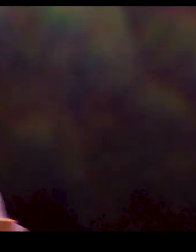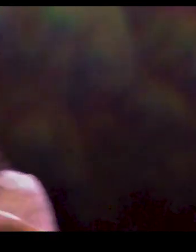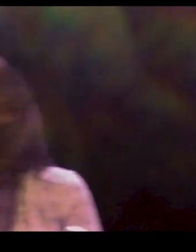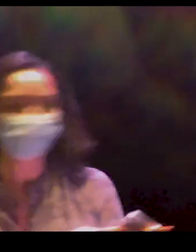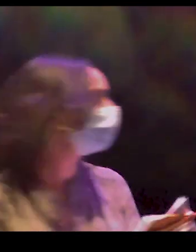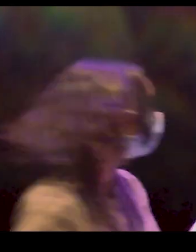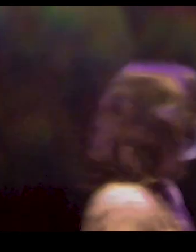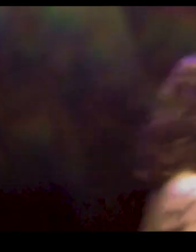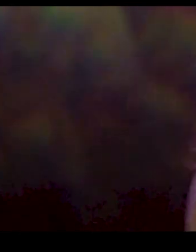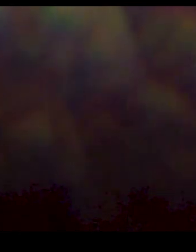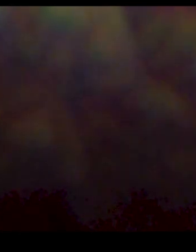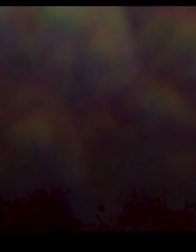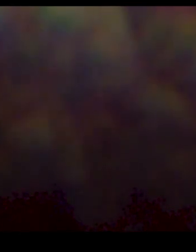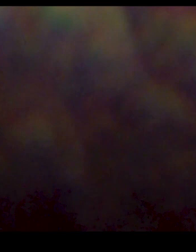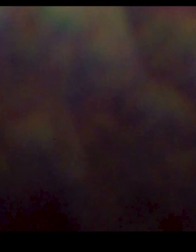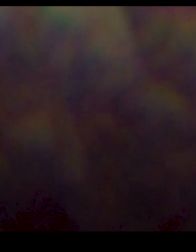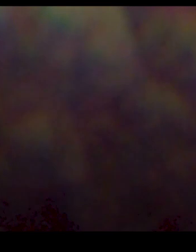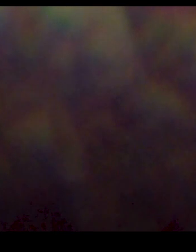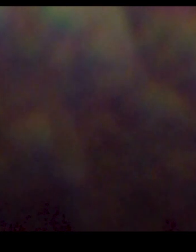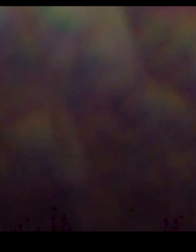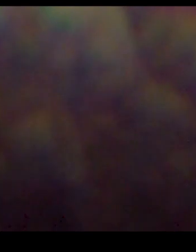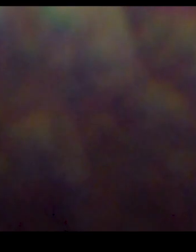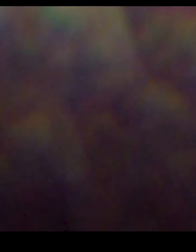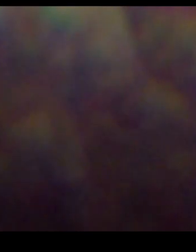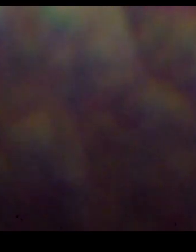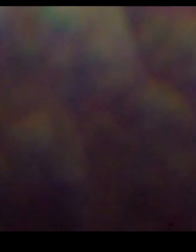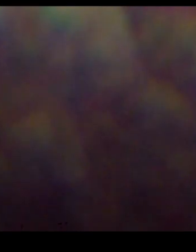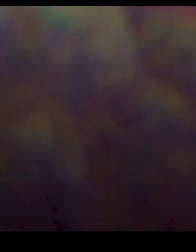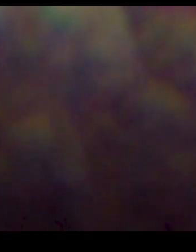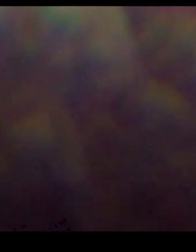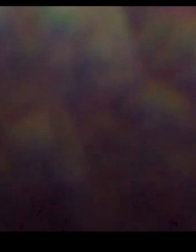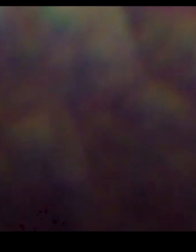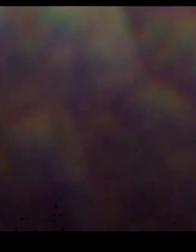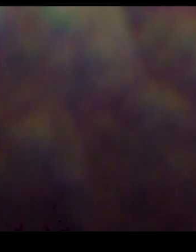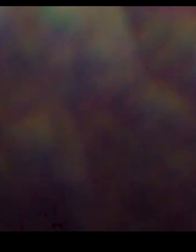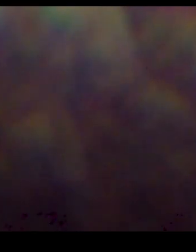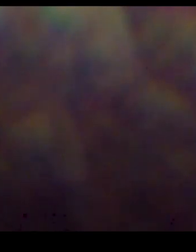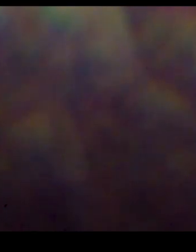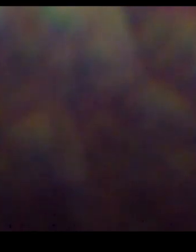This is really